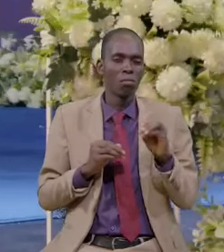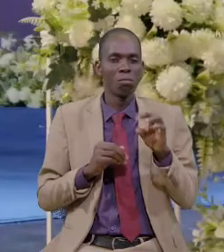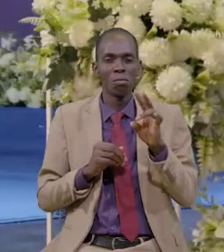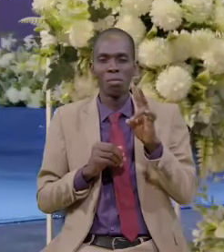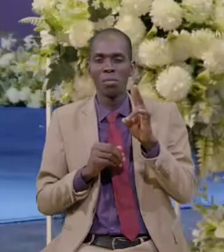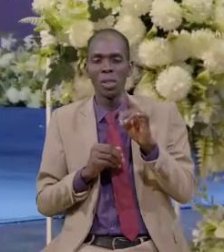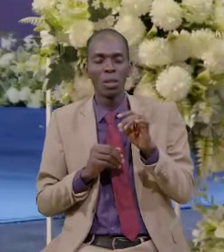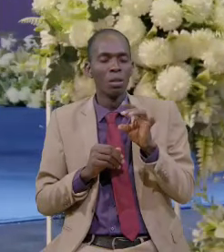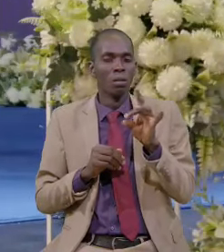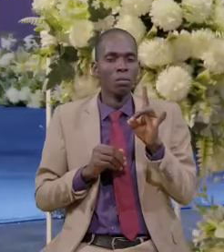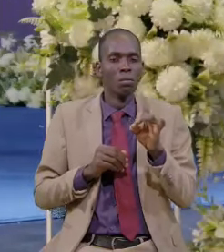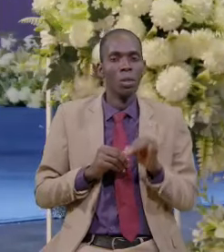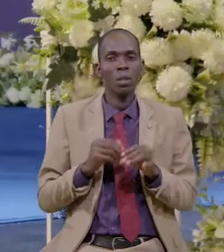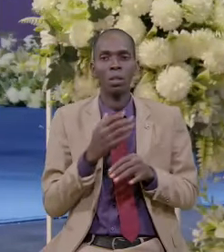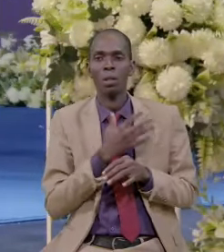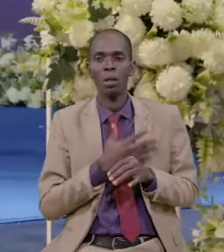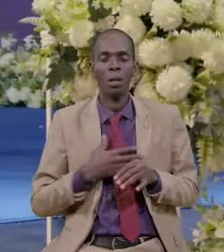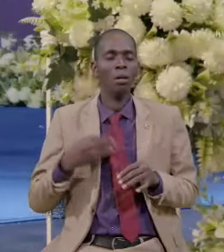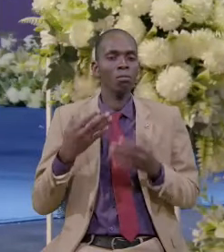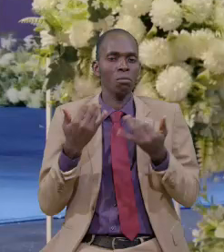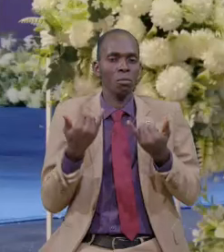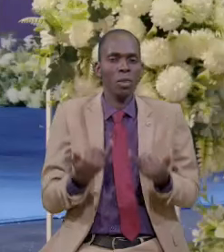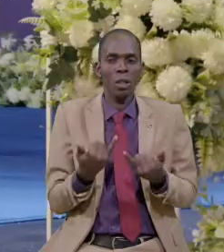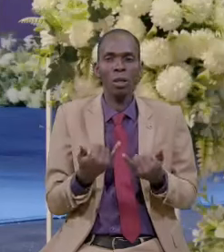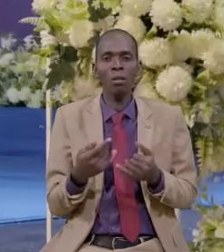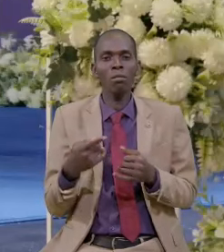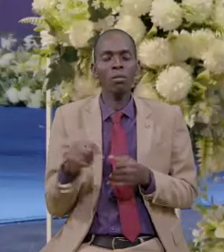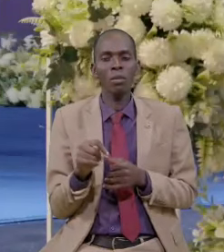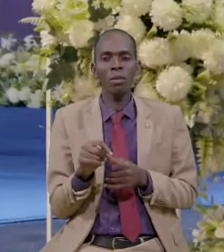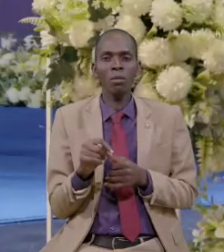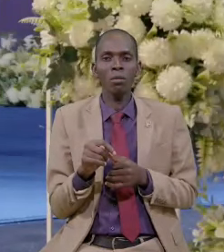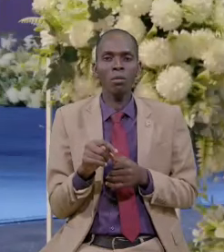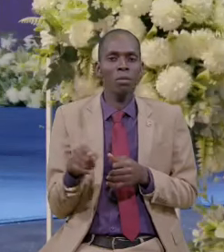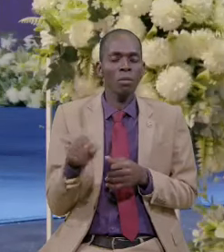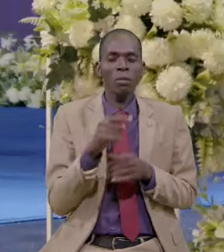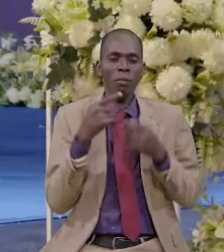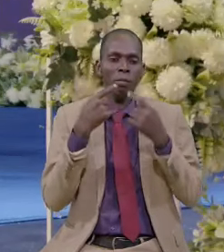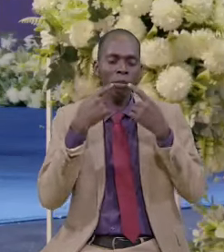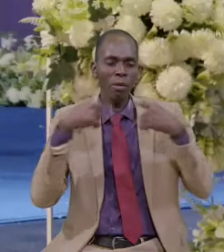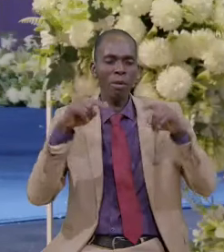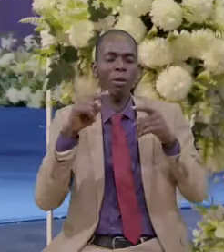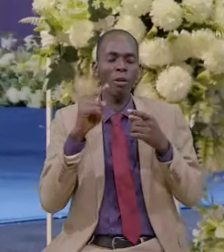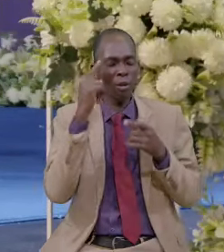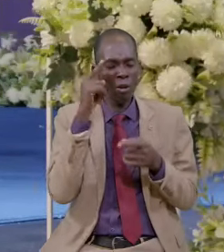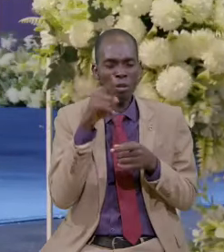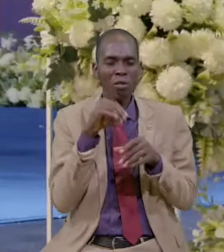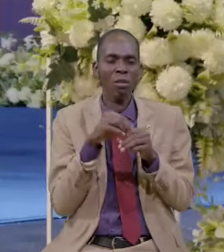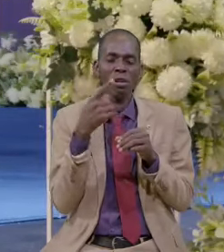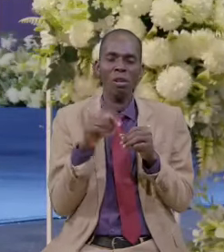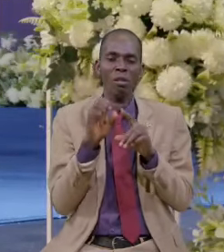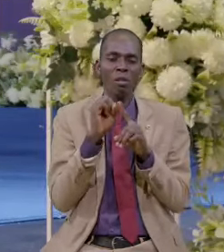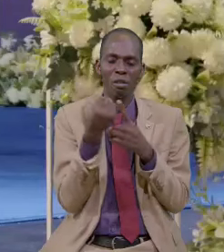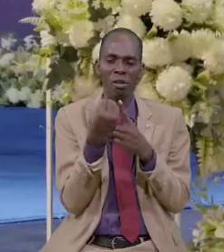wrinkle there. And then they advertise for you in the social media. You want to get rid of